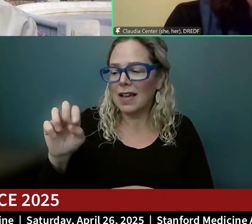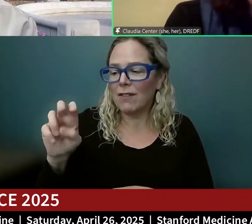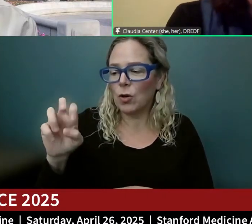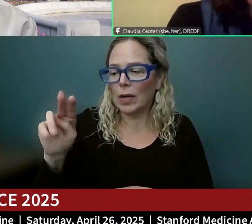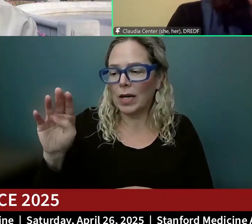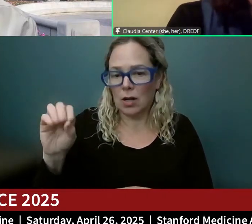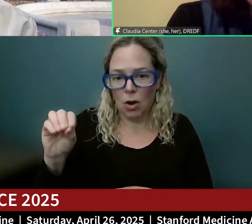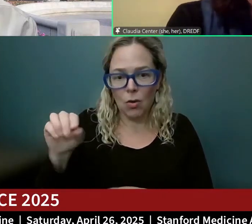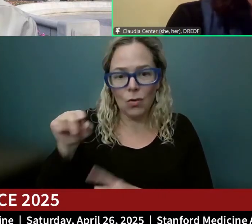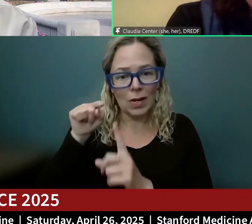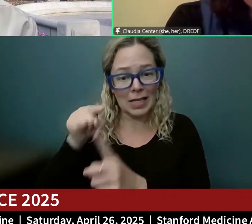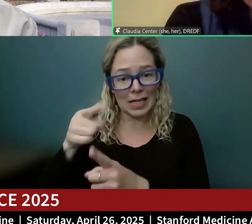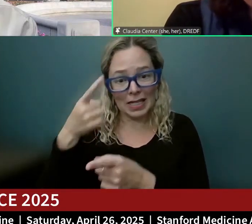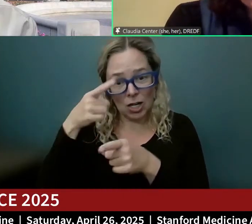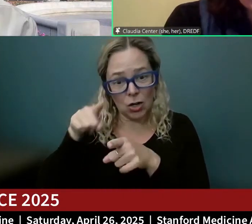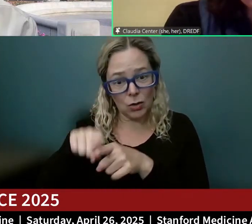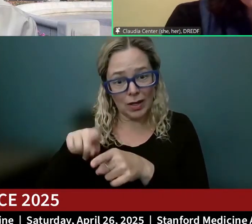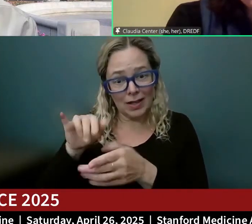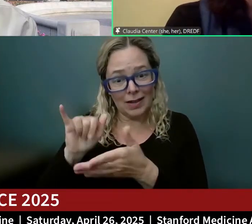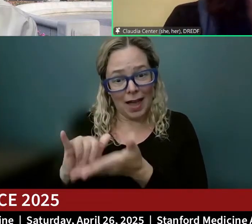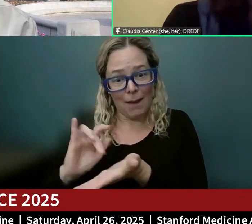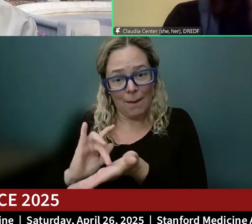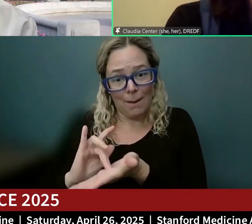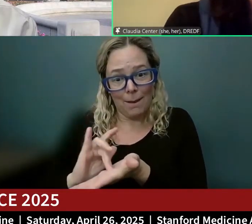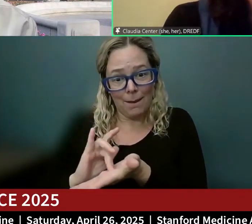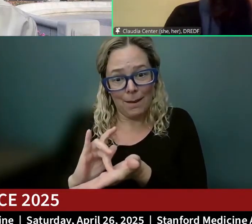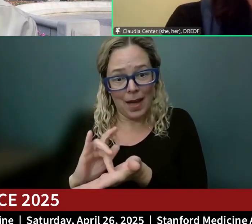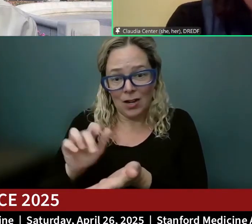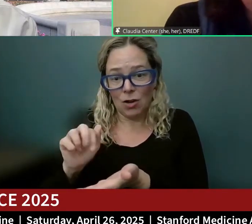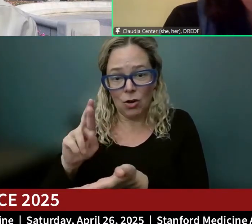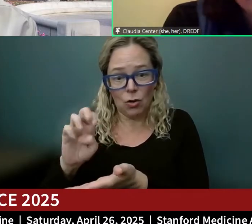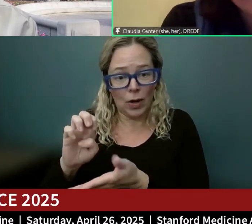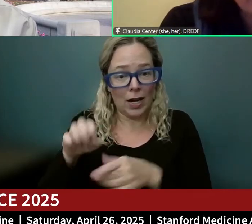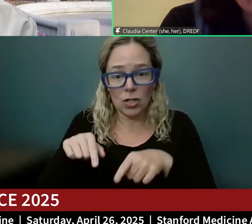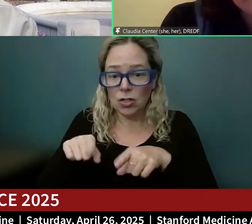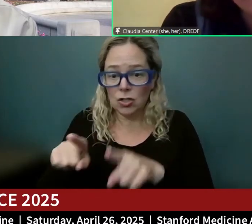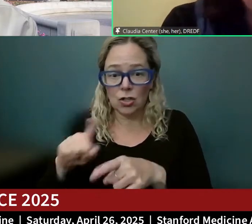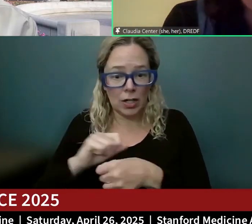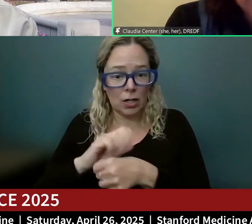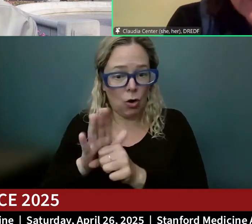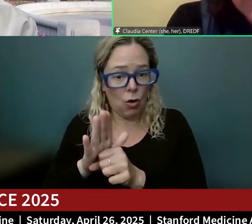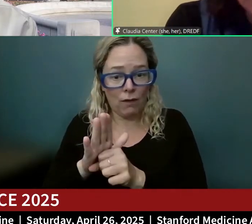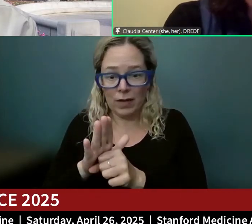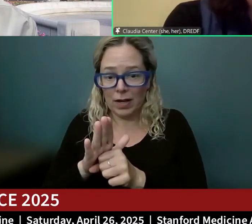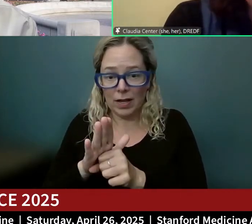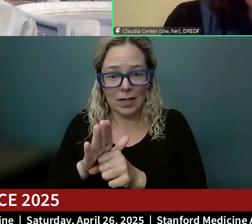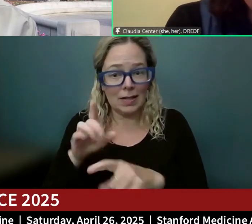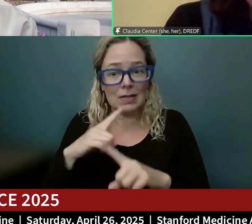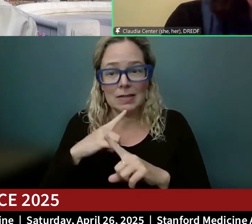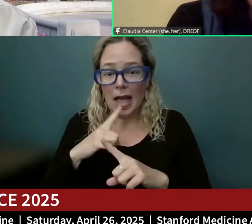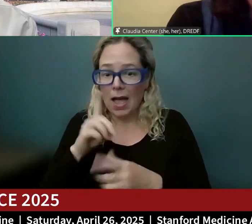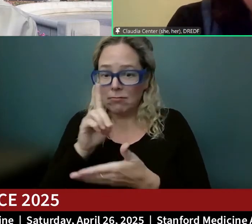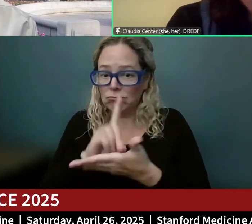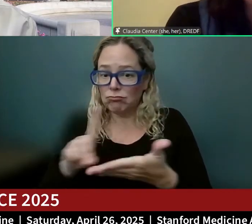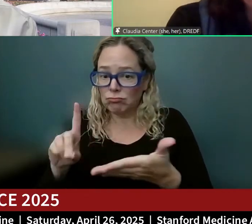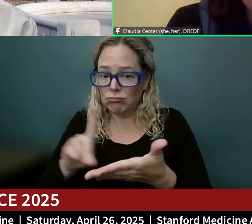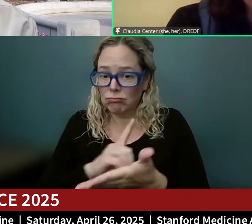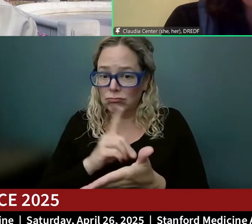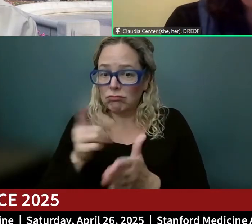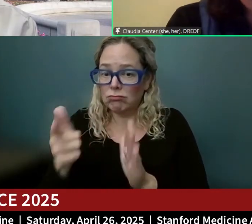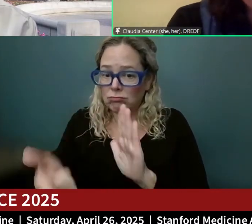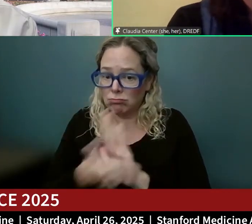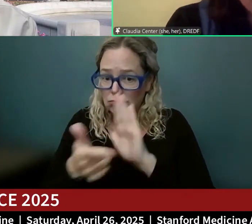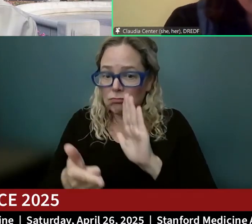care during COVID could not be discriminatory on any basis. He listed all the bases, but he spent a lot of